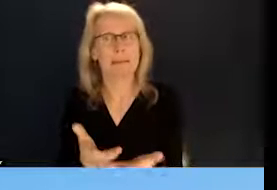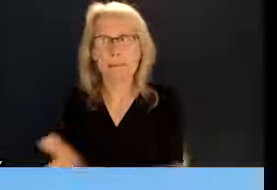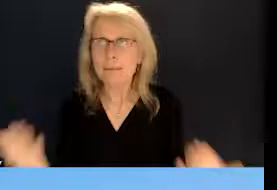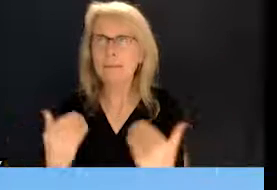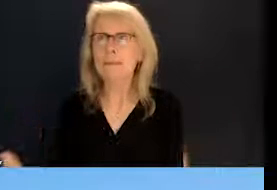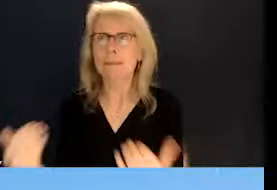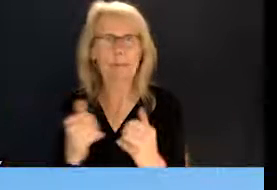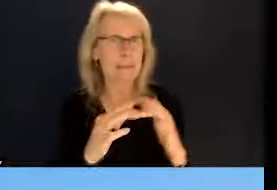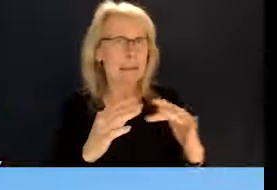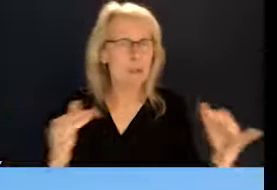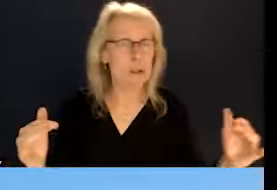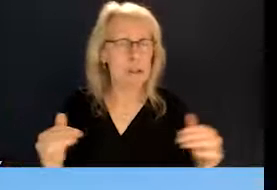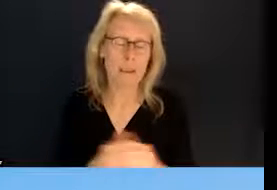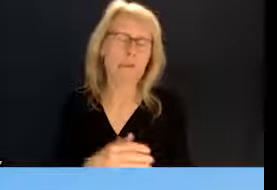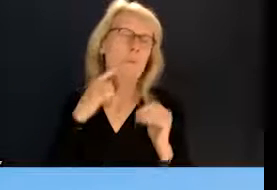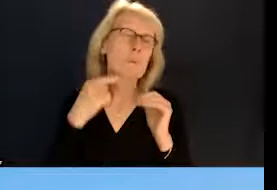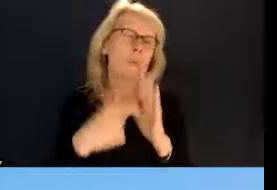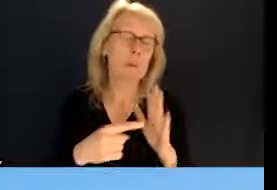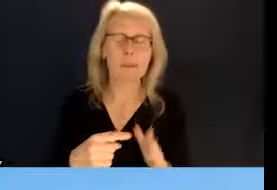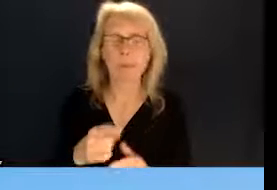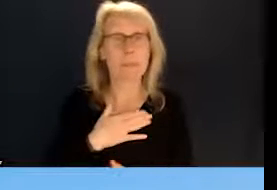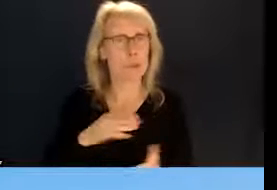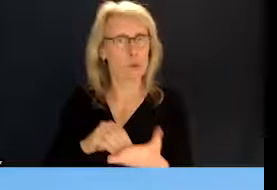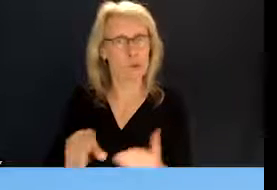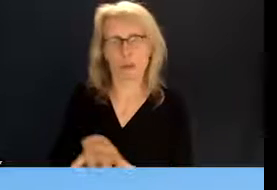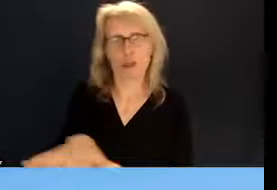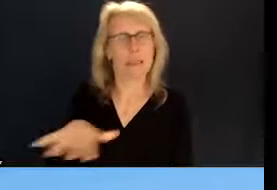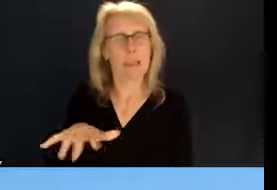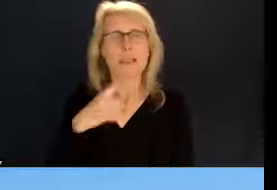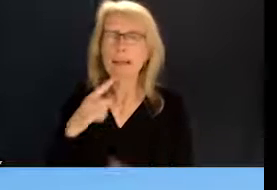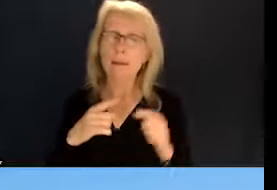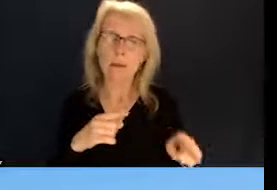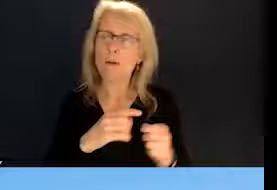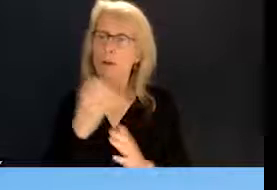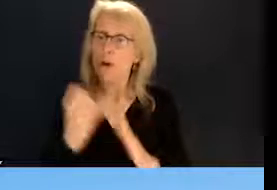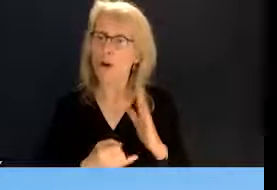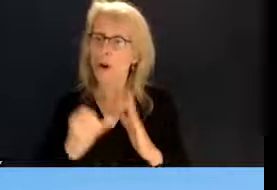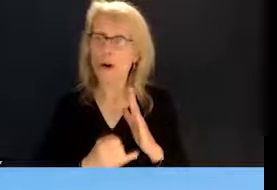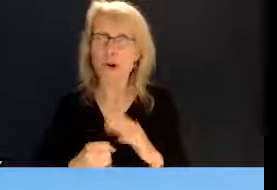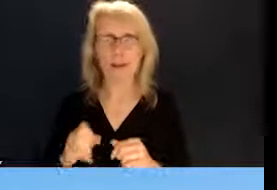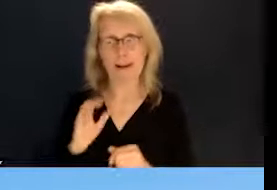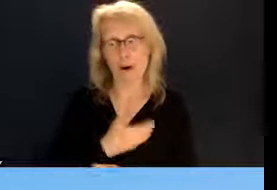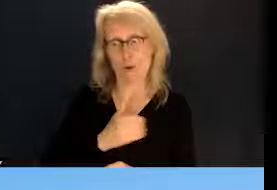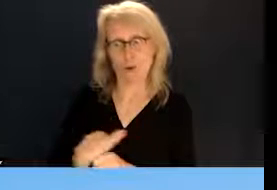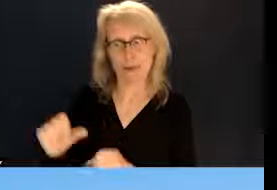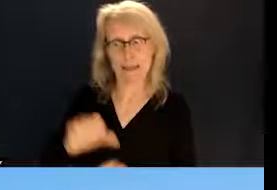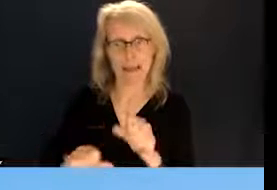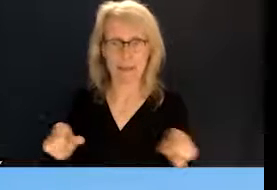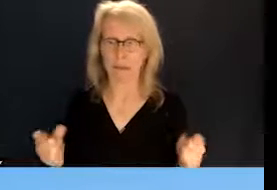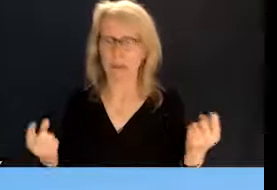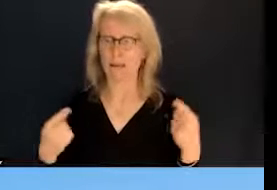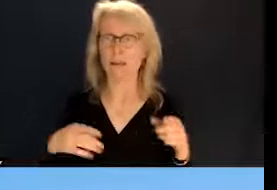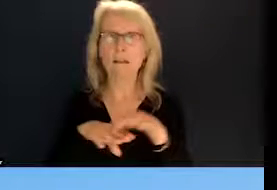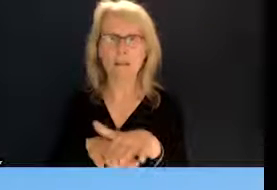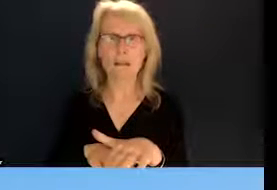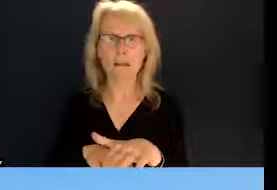oftentimes tell many of my students to think about the ways in which art intersects with the work that we do, the way in which